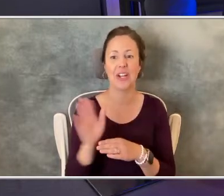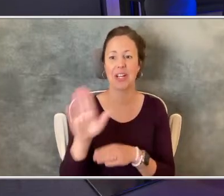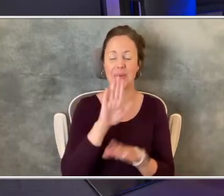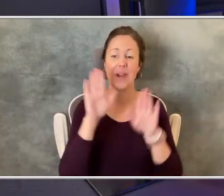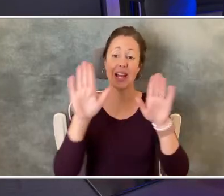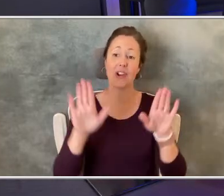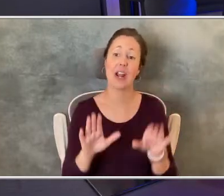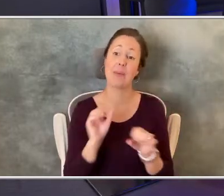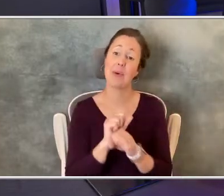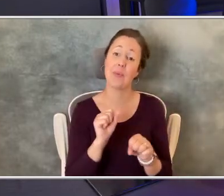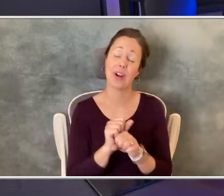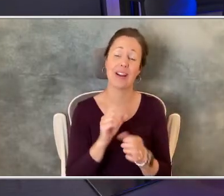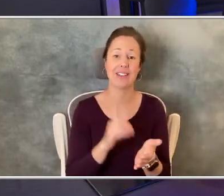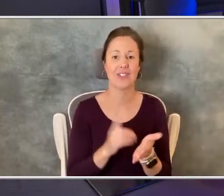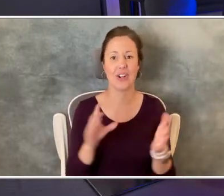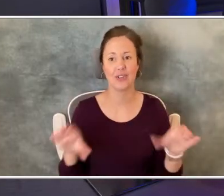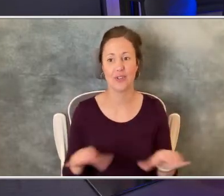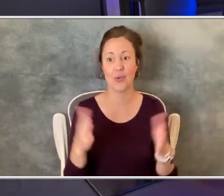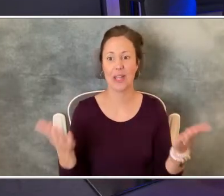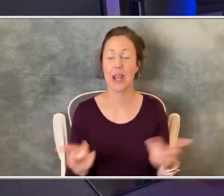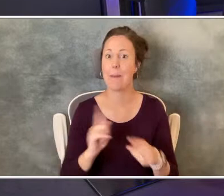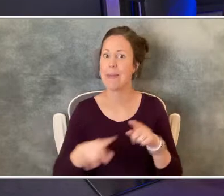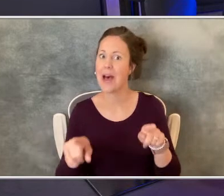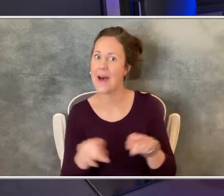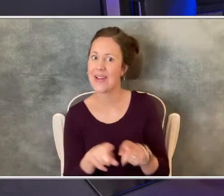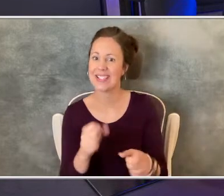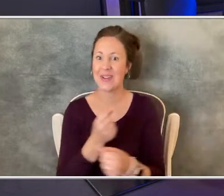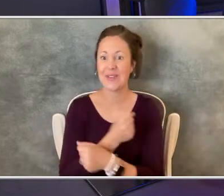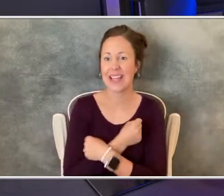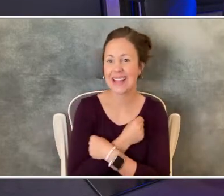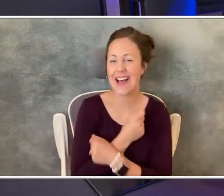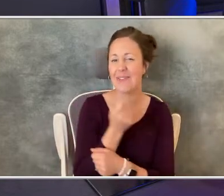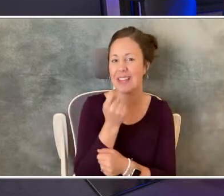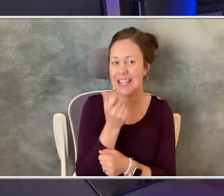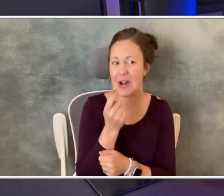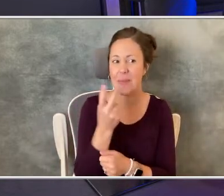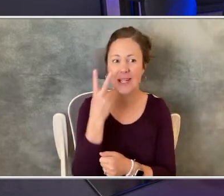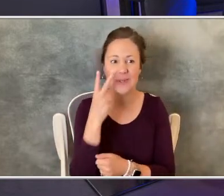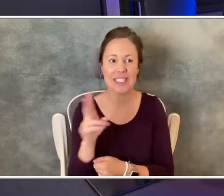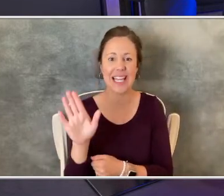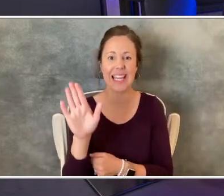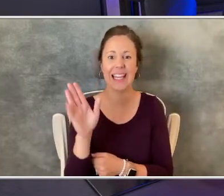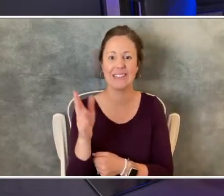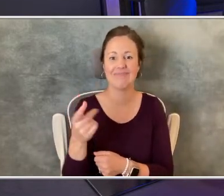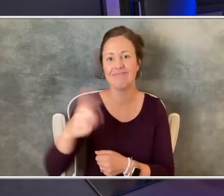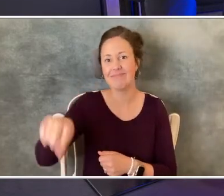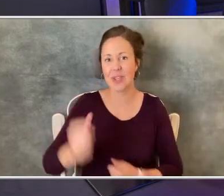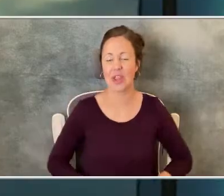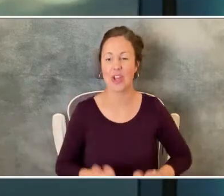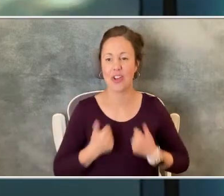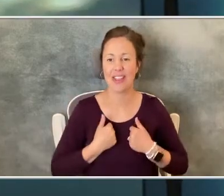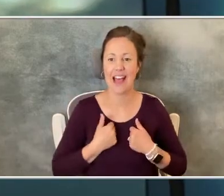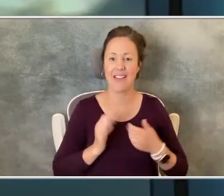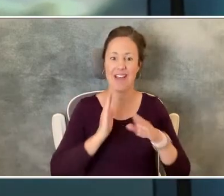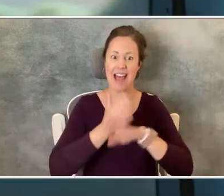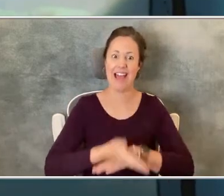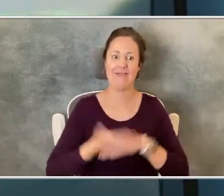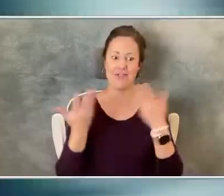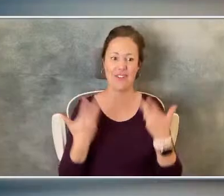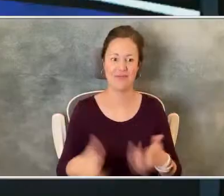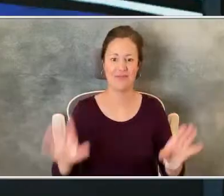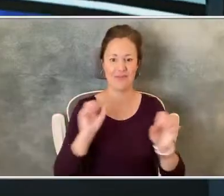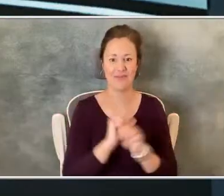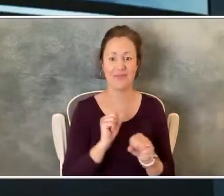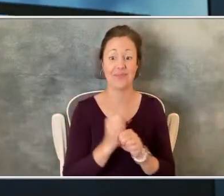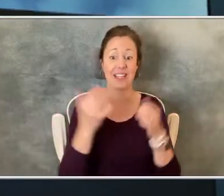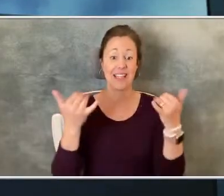doctors do here at the health system. But we also love giving you a little peek at what they're like outside these hospital walls. Now for a